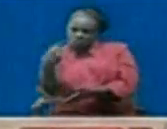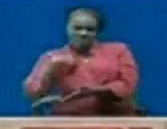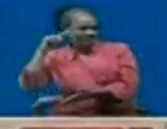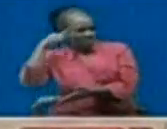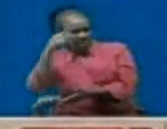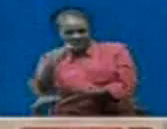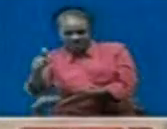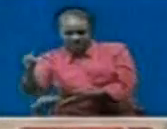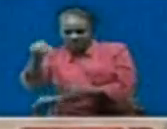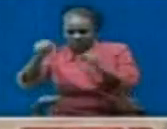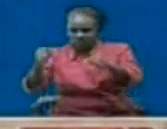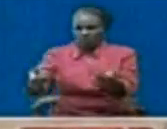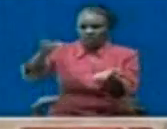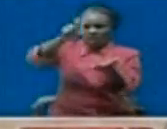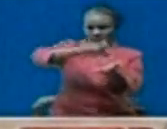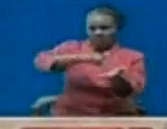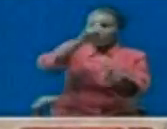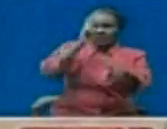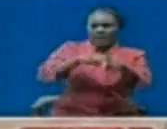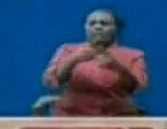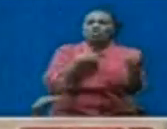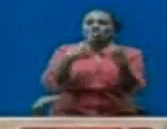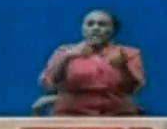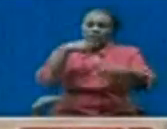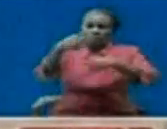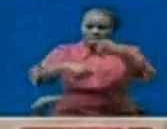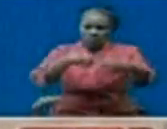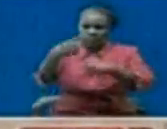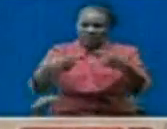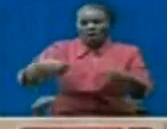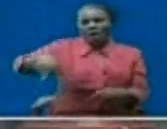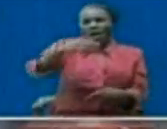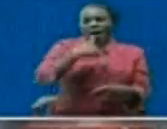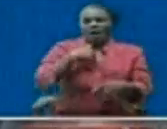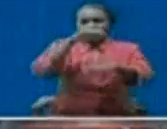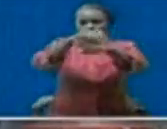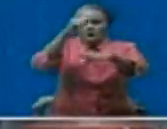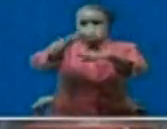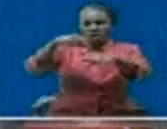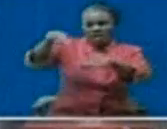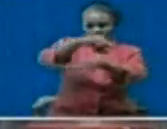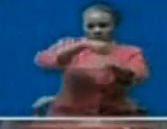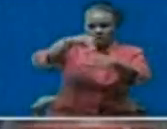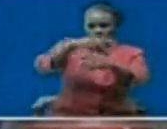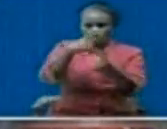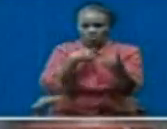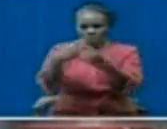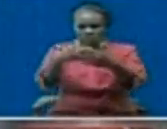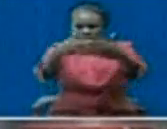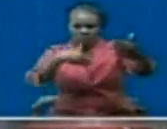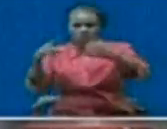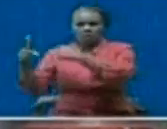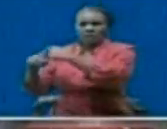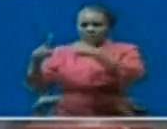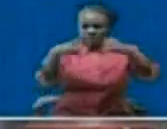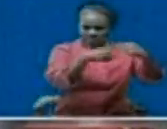about that need to be added on. And so as we talk about the process is, we had called for a national dialogue before Saba Saba, and